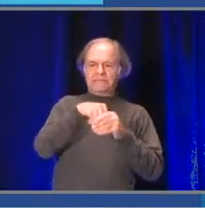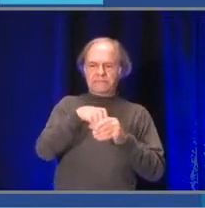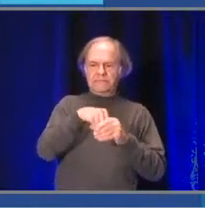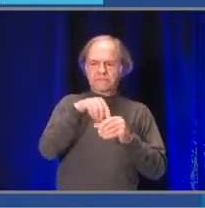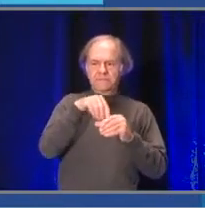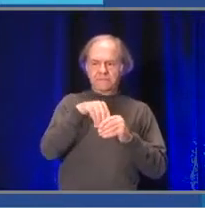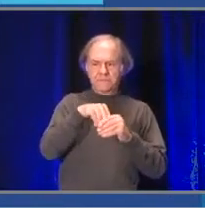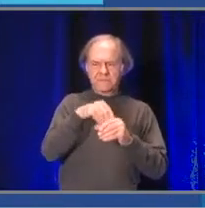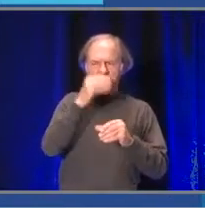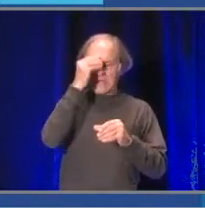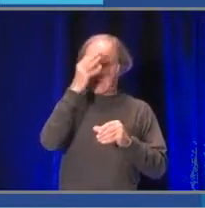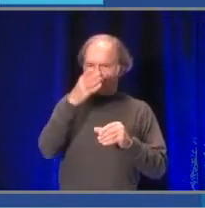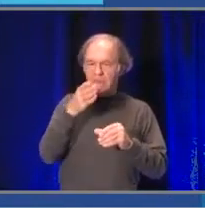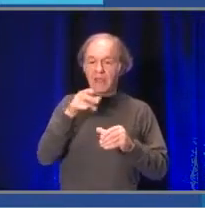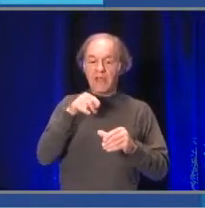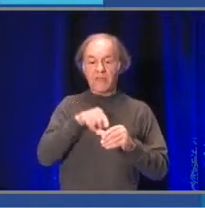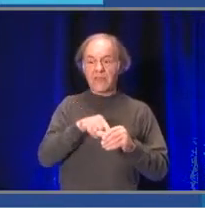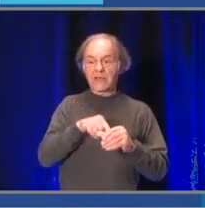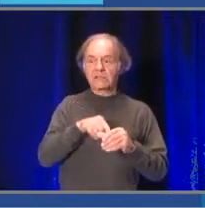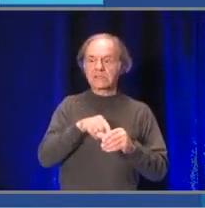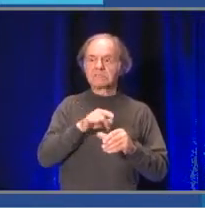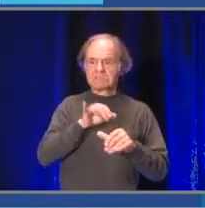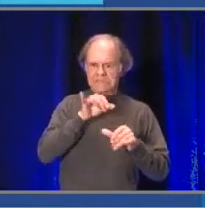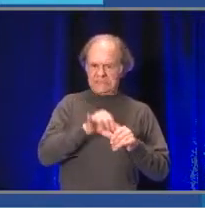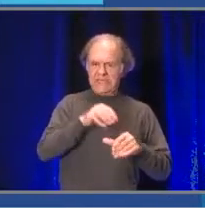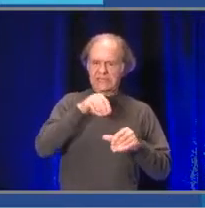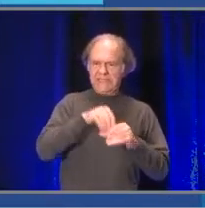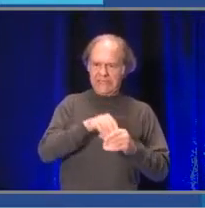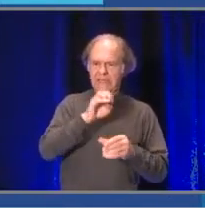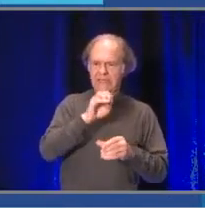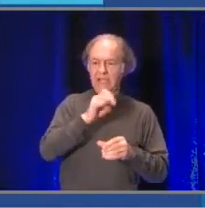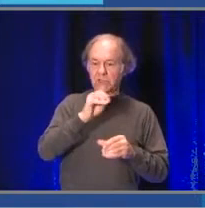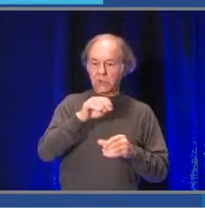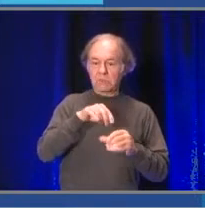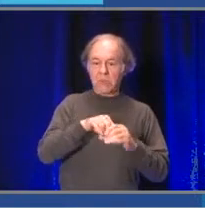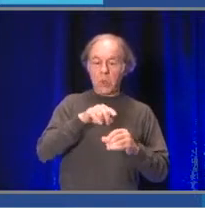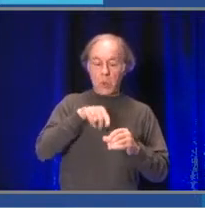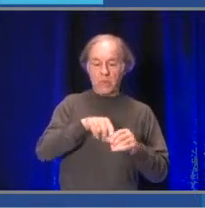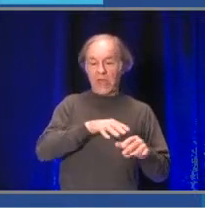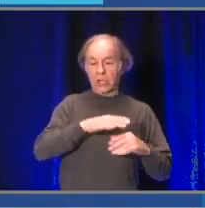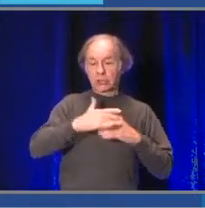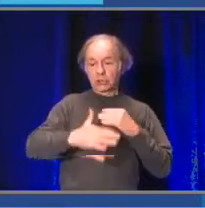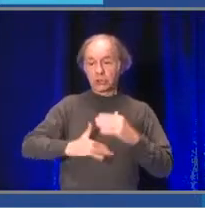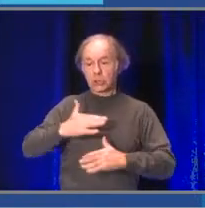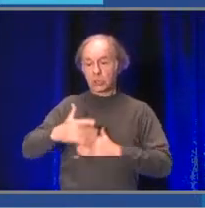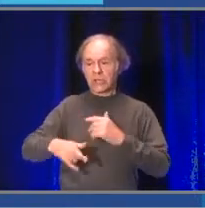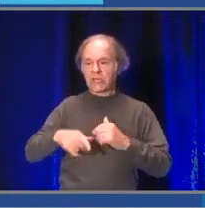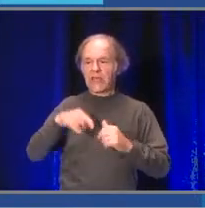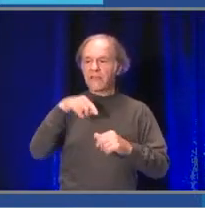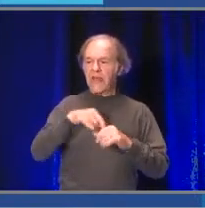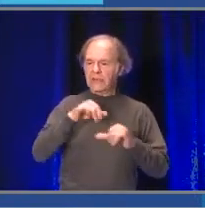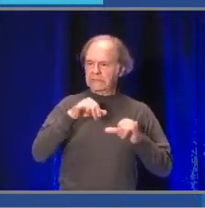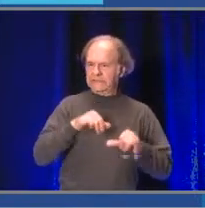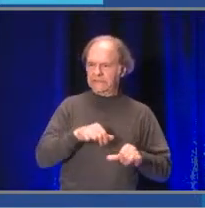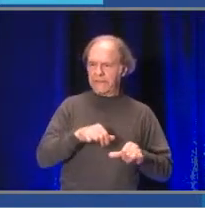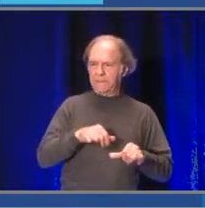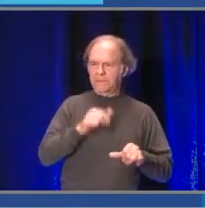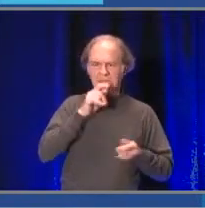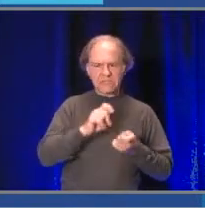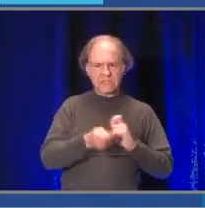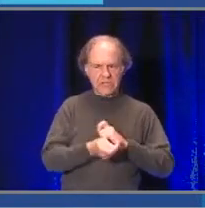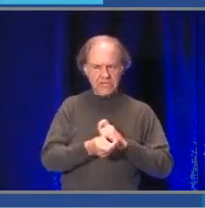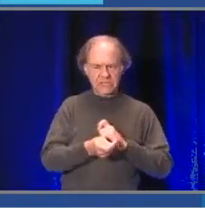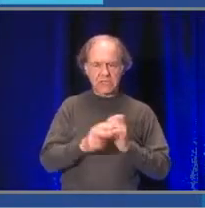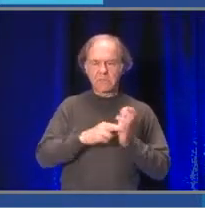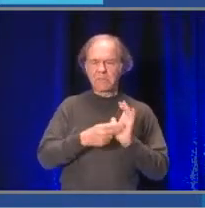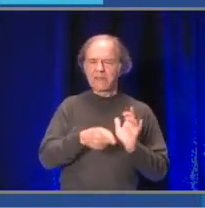portion of information that is retained in the exosome. When they circulate, it's not released, it's not changed. So it makes